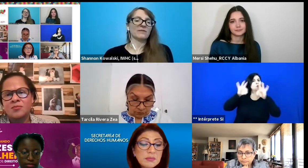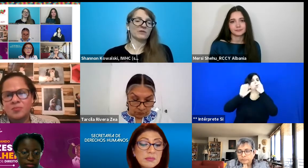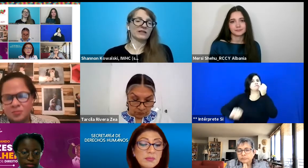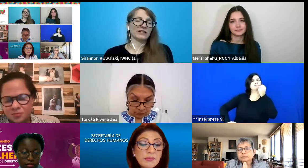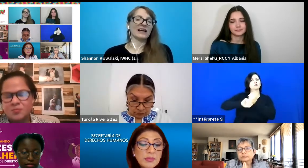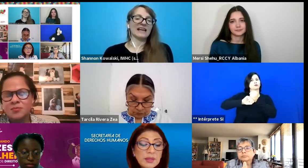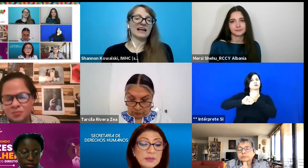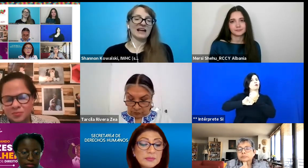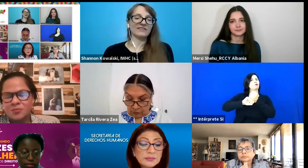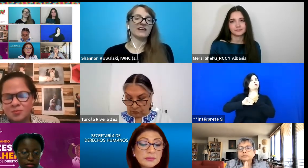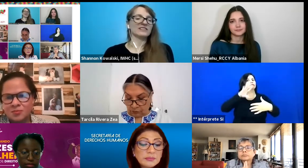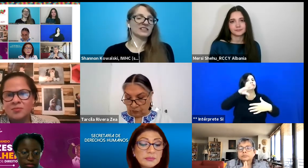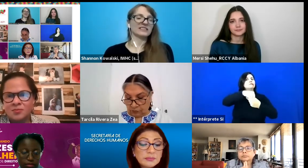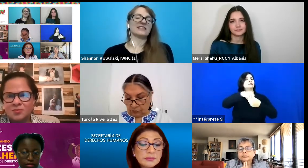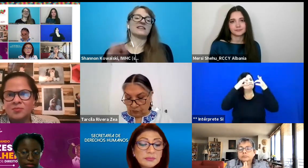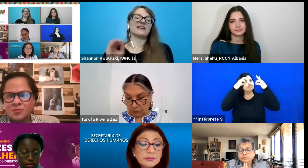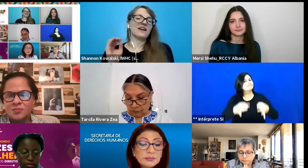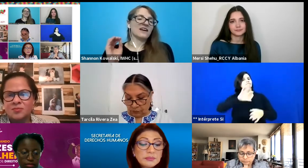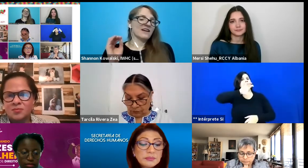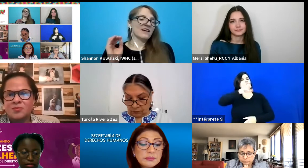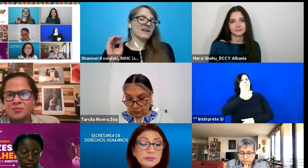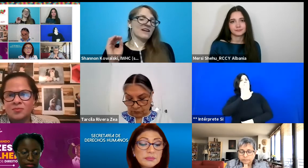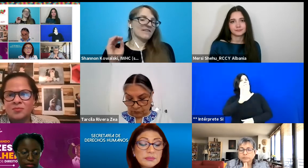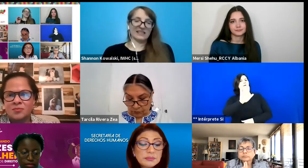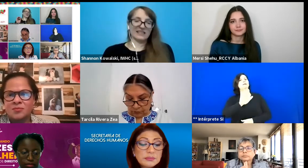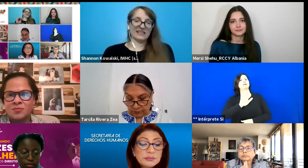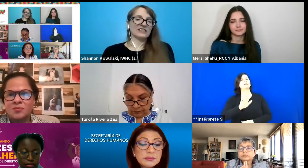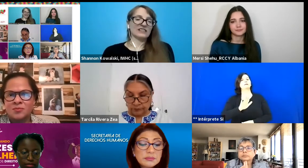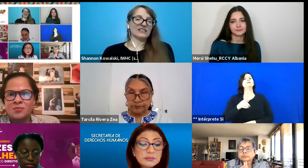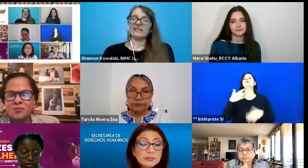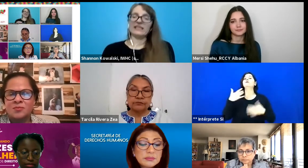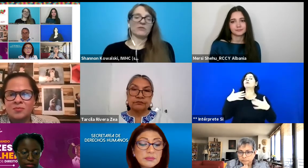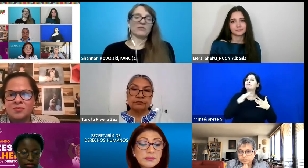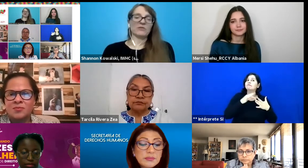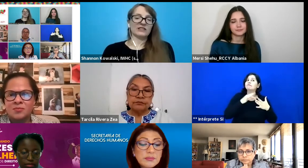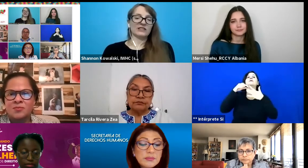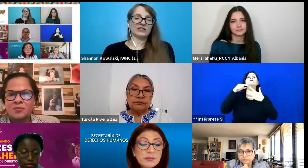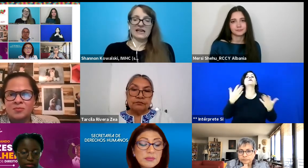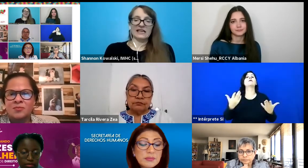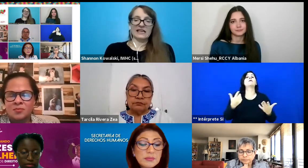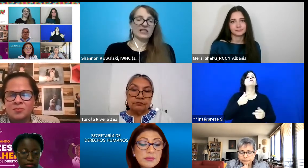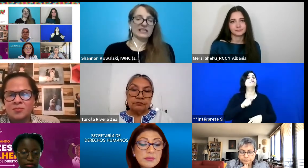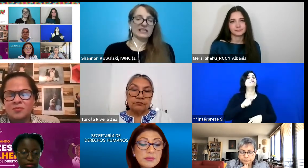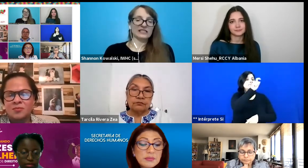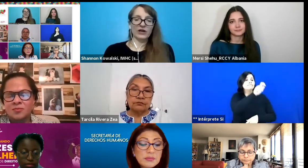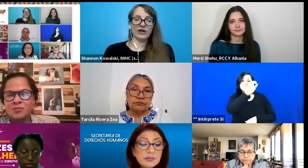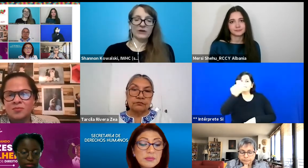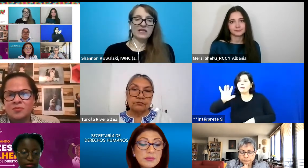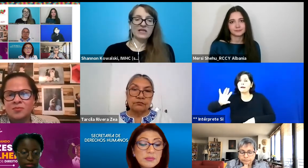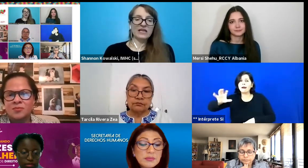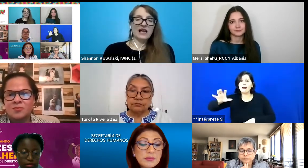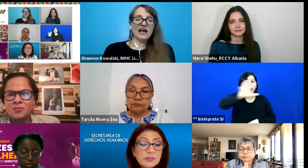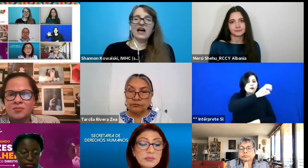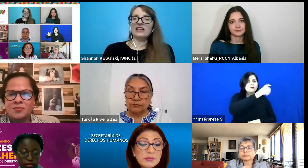own. That kind of unrestricted funding is really important to sustaining this